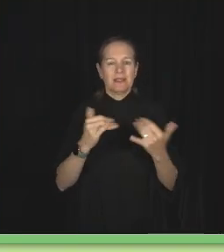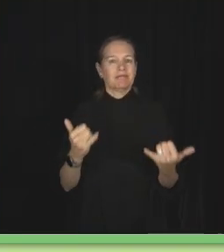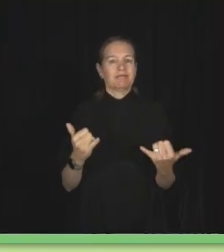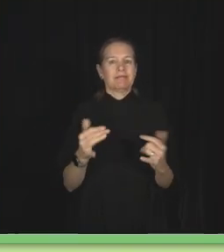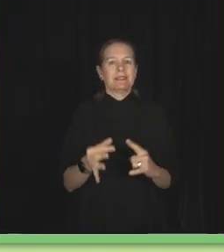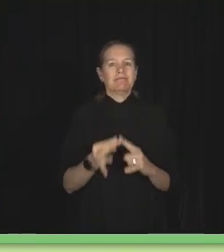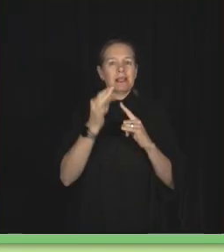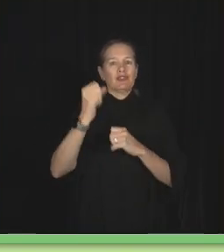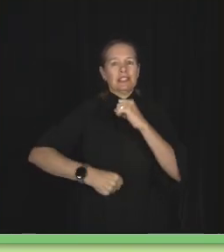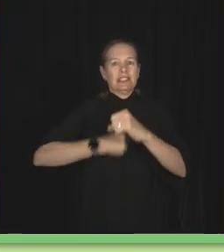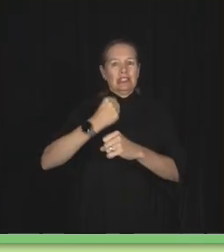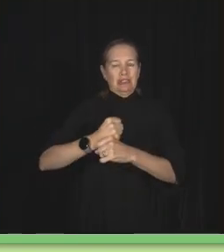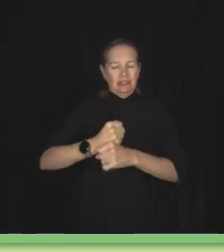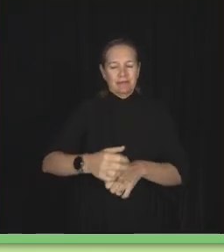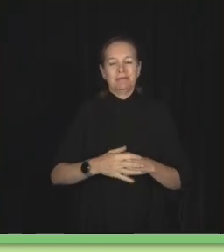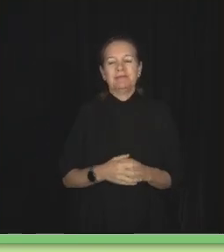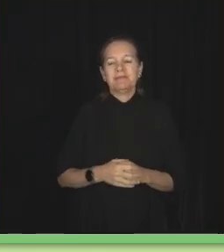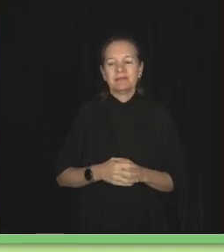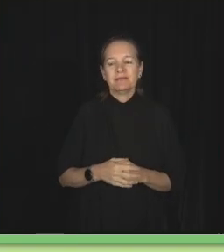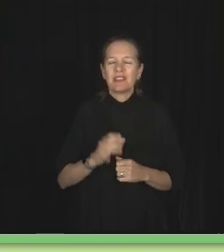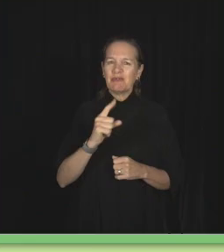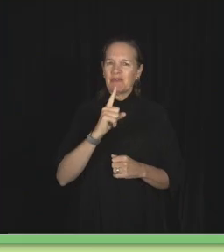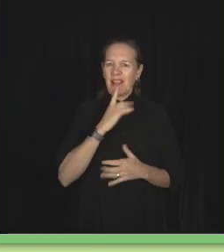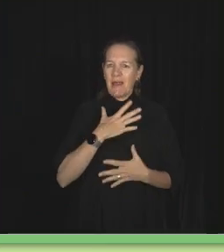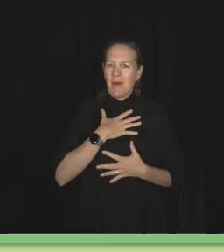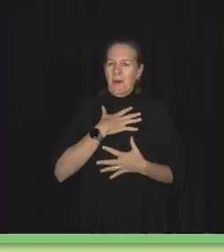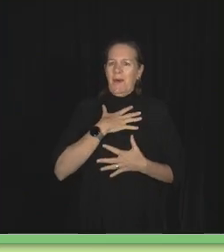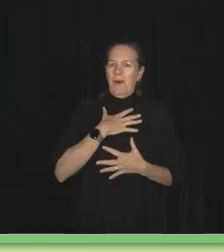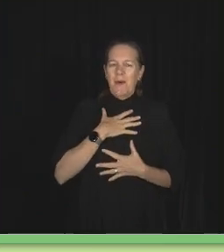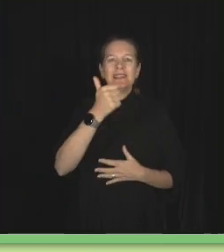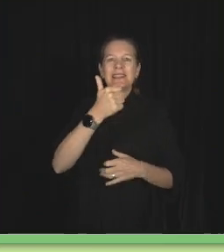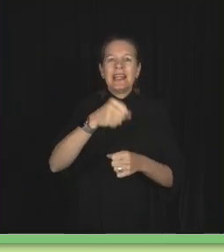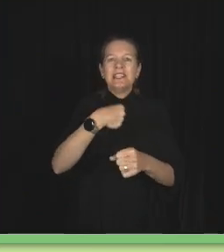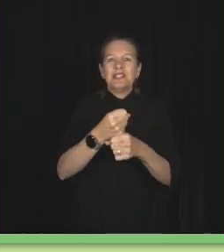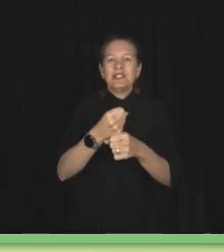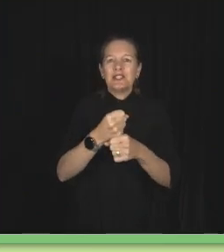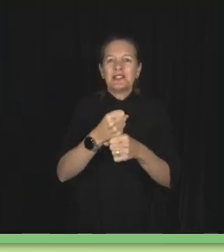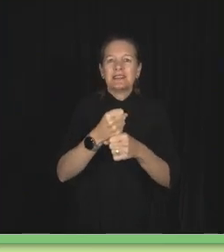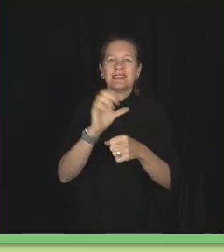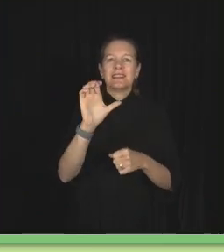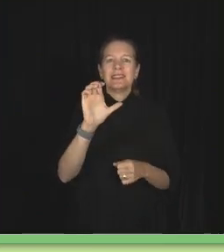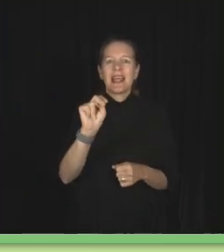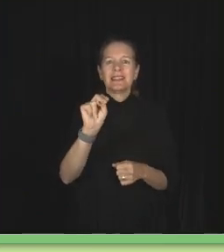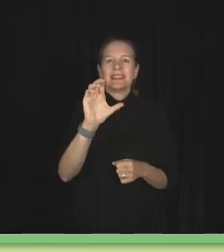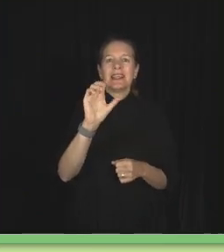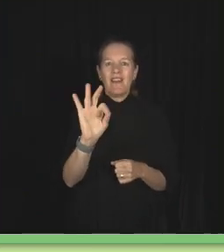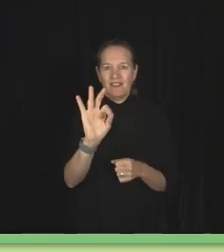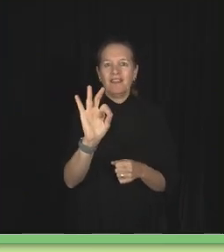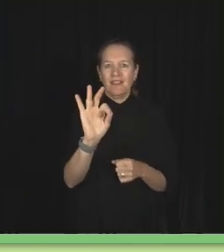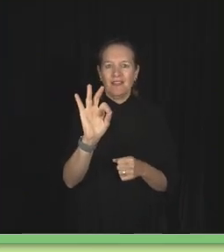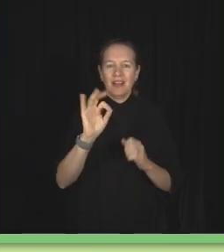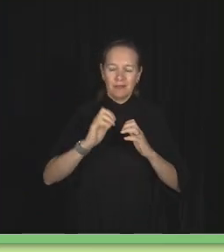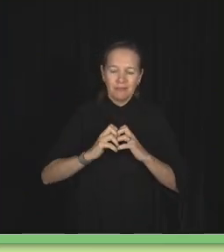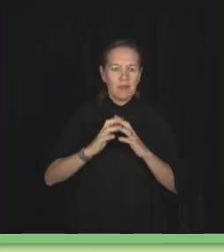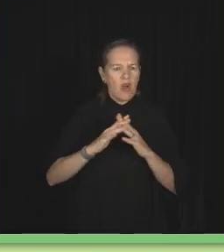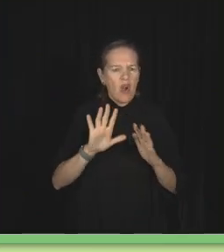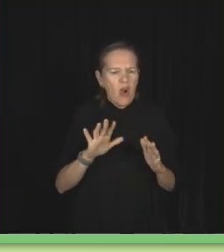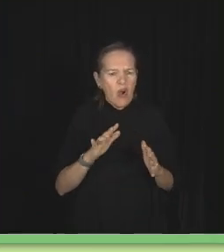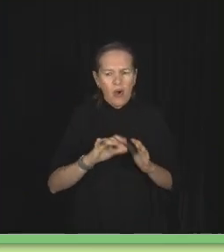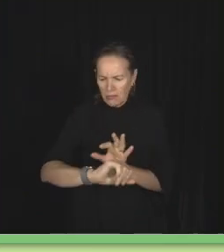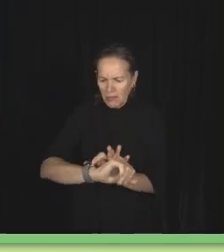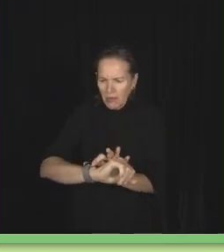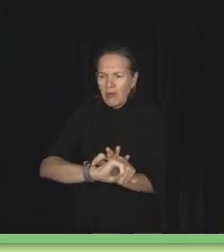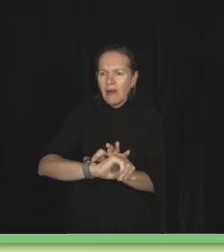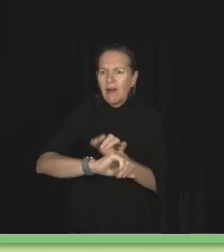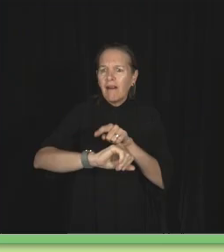us. Very sentimental. It's 10 years of basically CNCF being formed. Oh, great, I get a little EMS